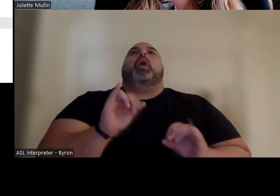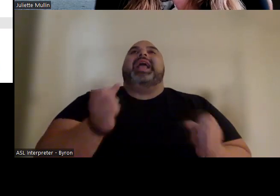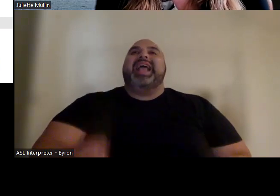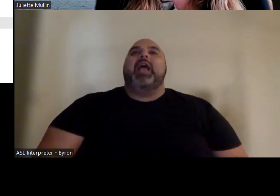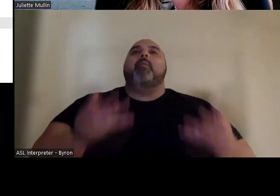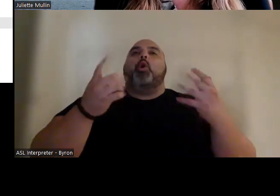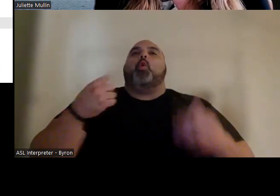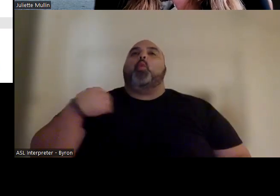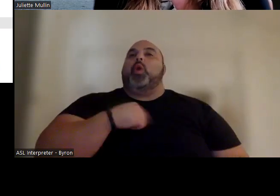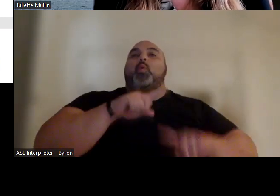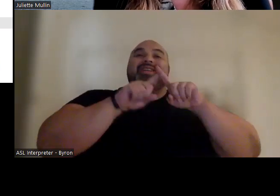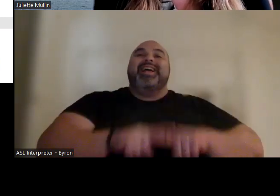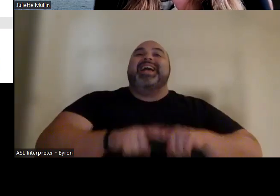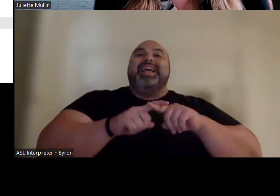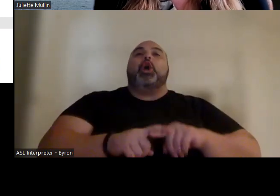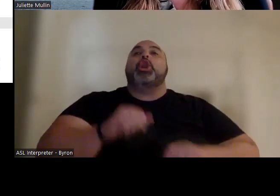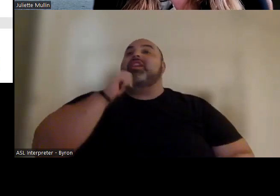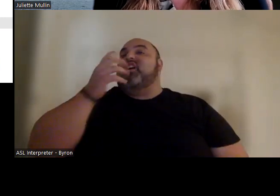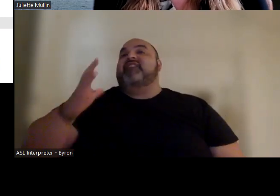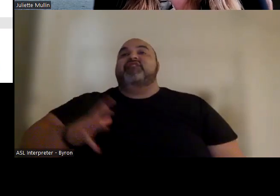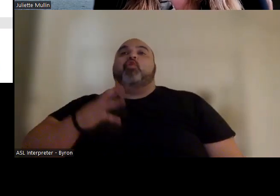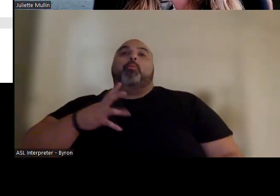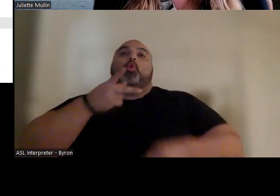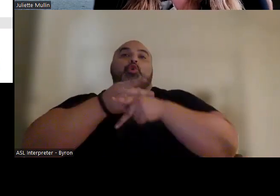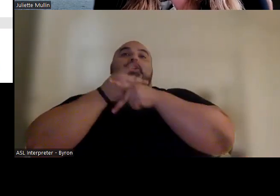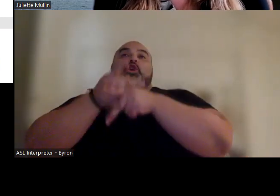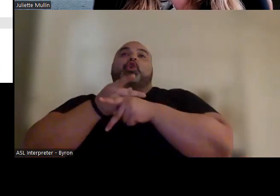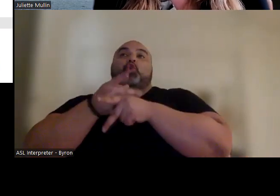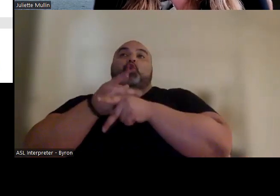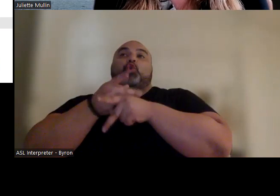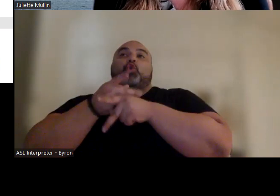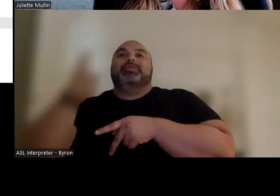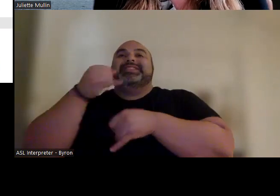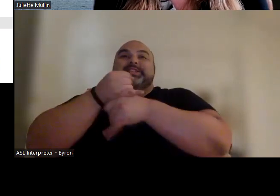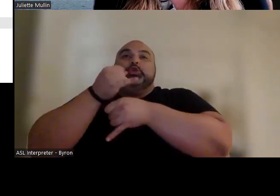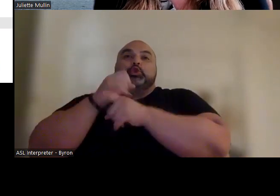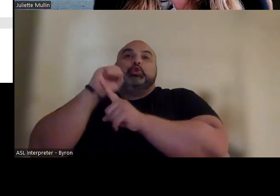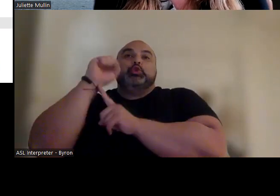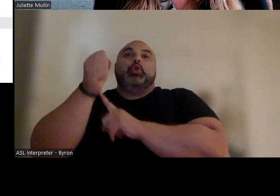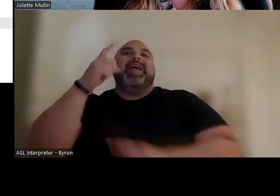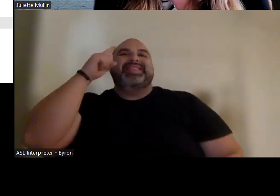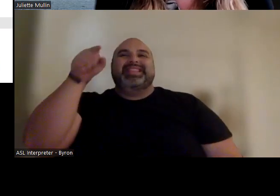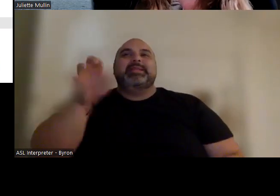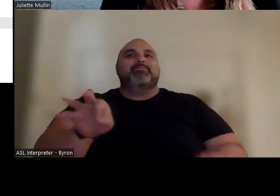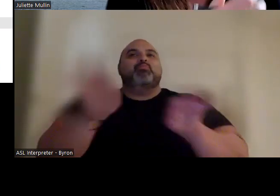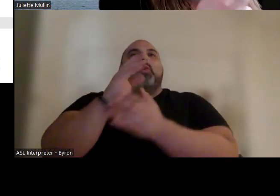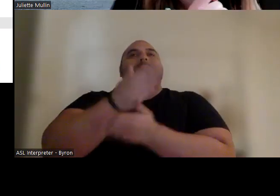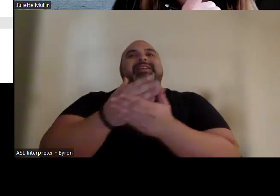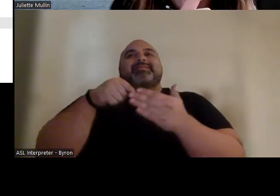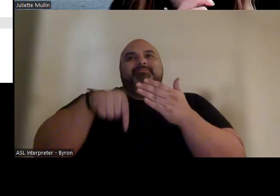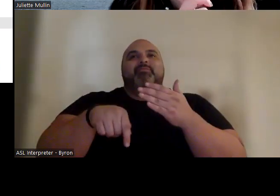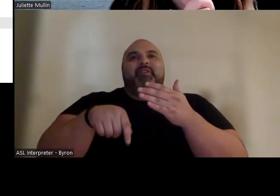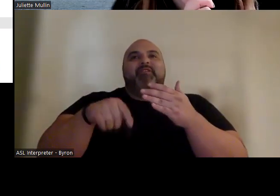on the informal caregivers for individuals in those institutional settings. So I think that's a key piece for us in this work group. Right.